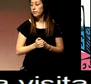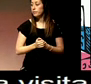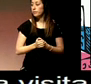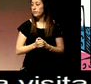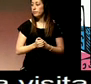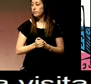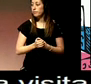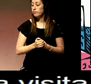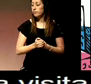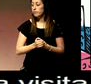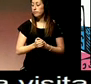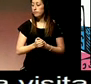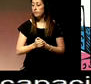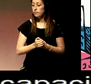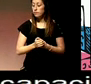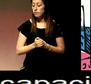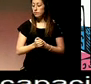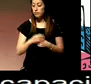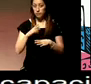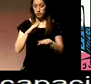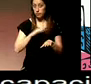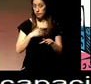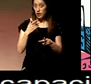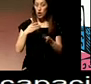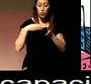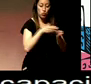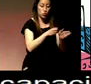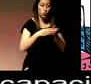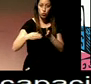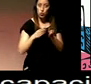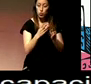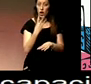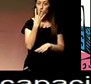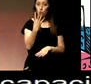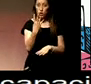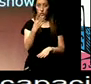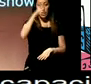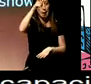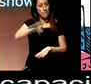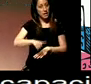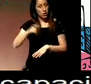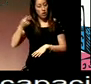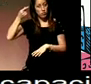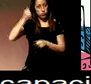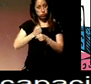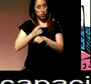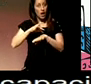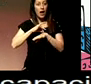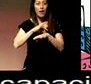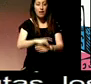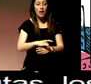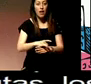are signaled, the guides show accessibility, comfort, communicativeness, and safety of